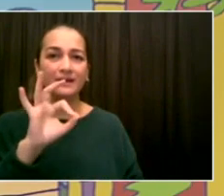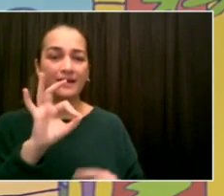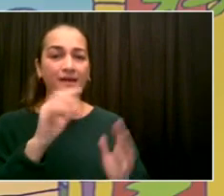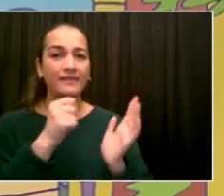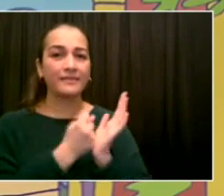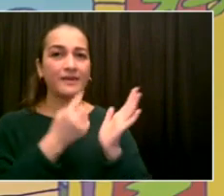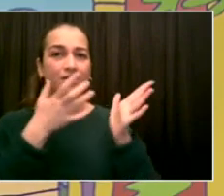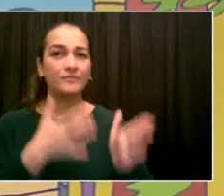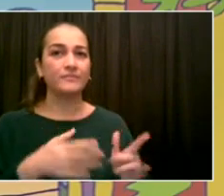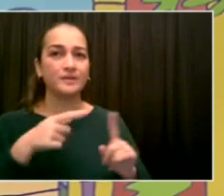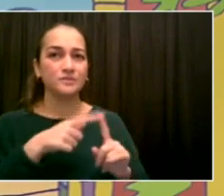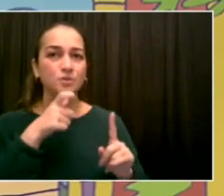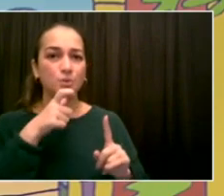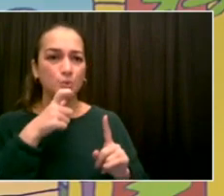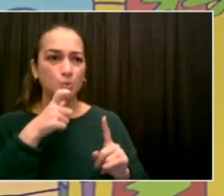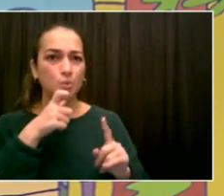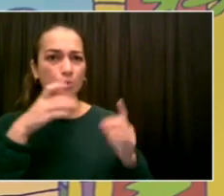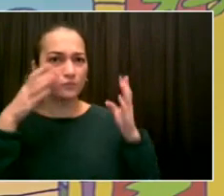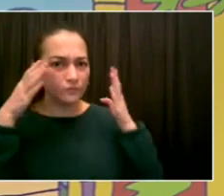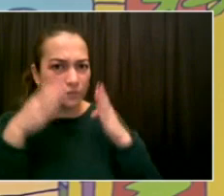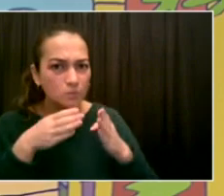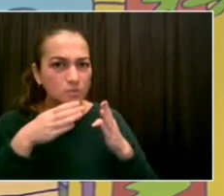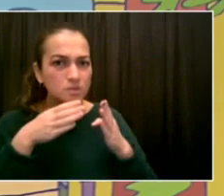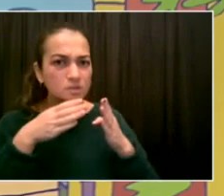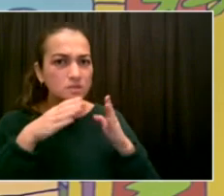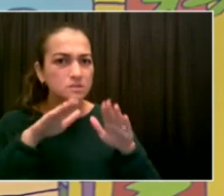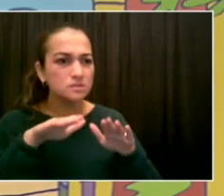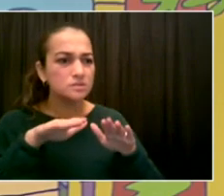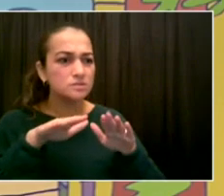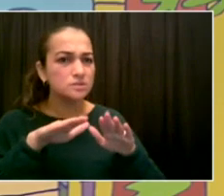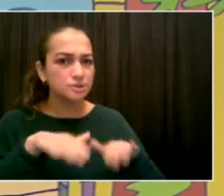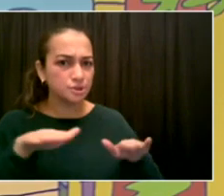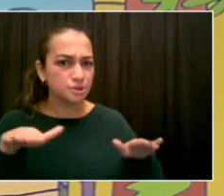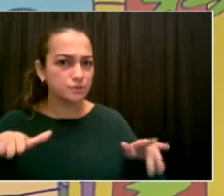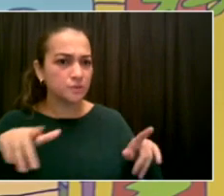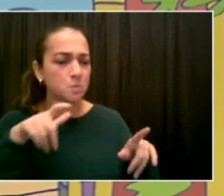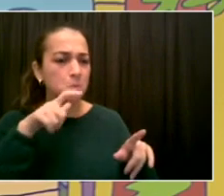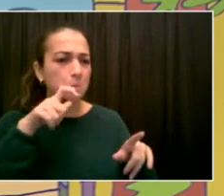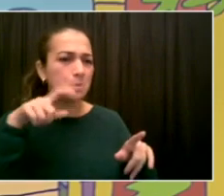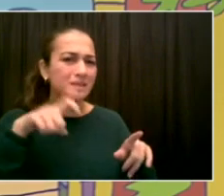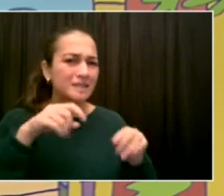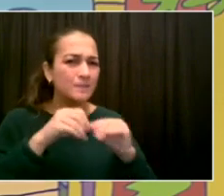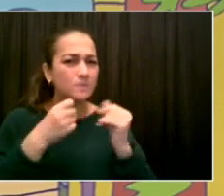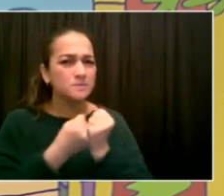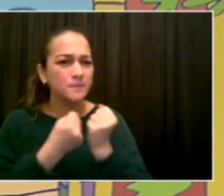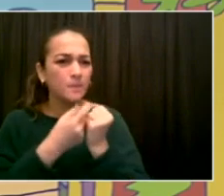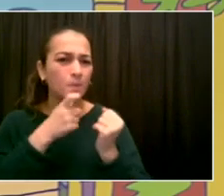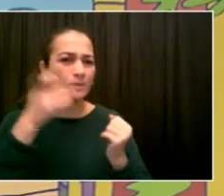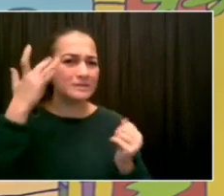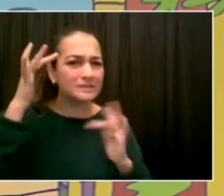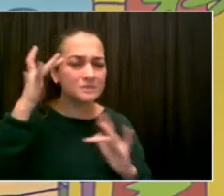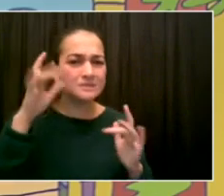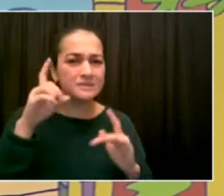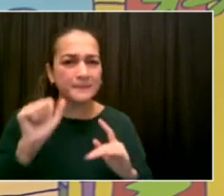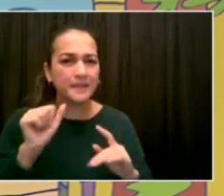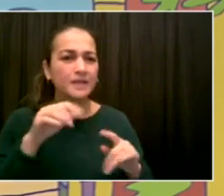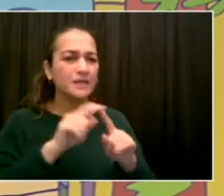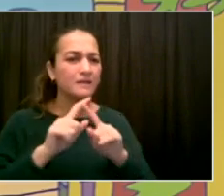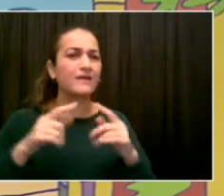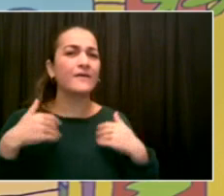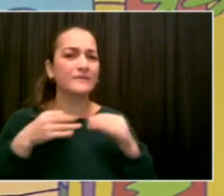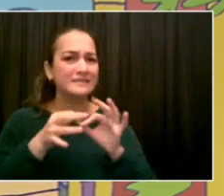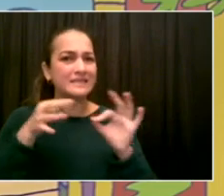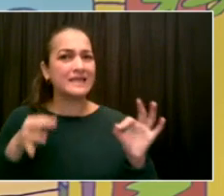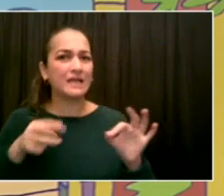who apparently bilked $3.3 million, some of it from the health department, some of it from outside